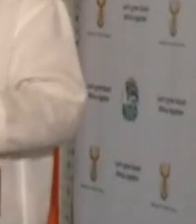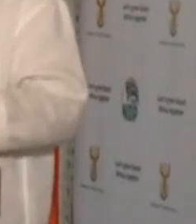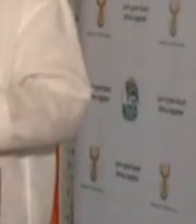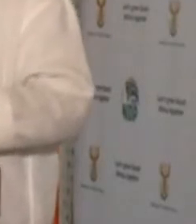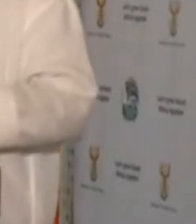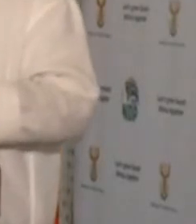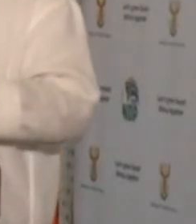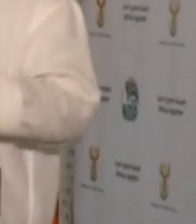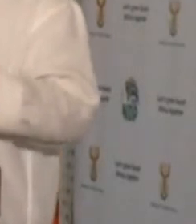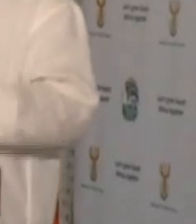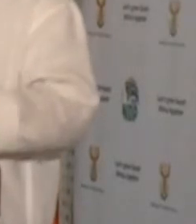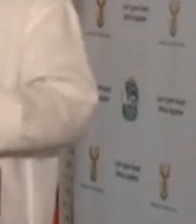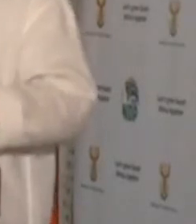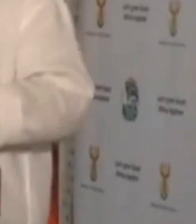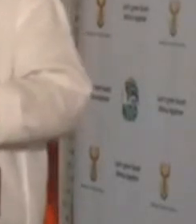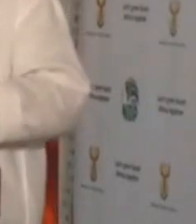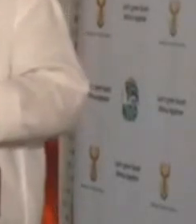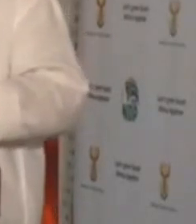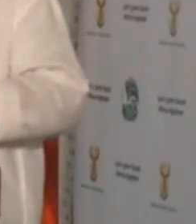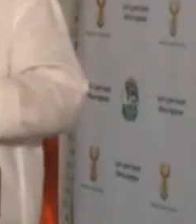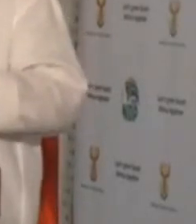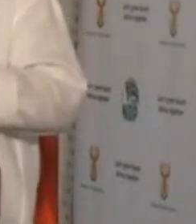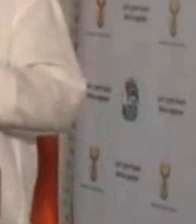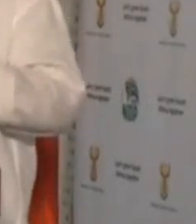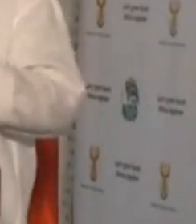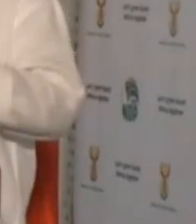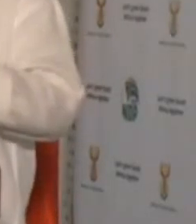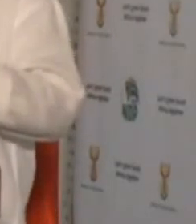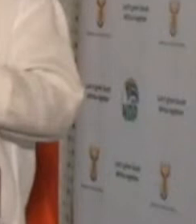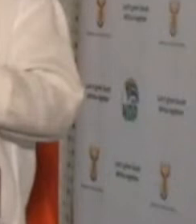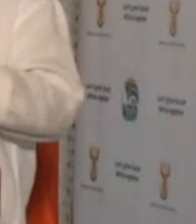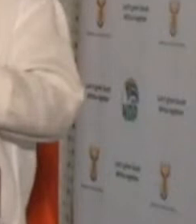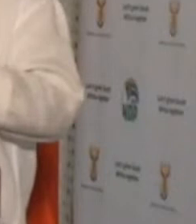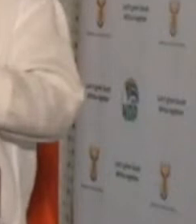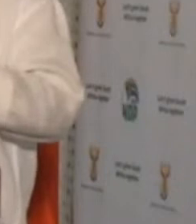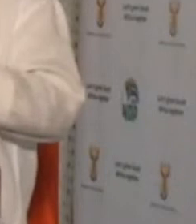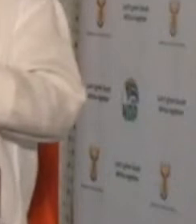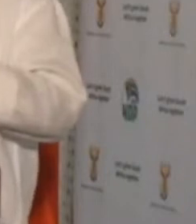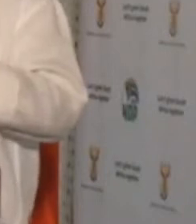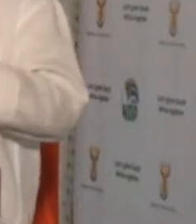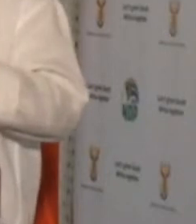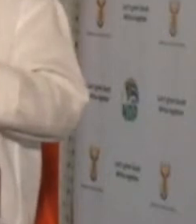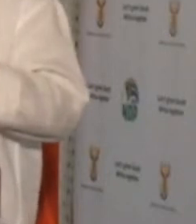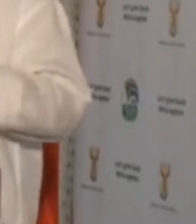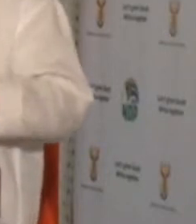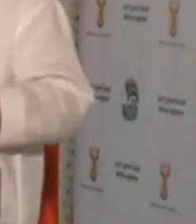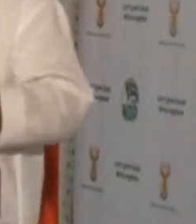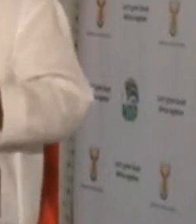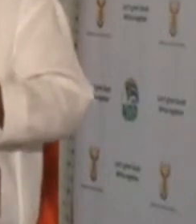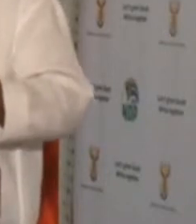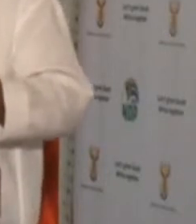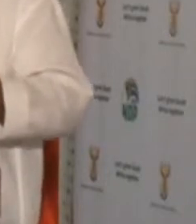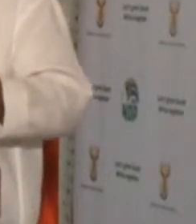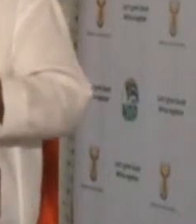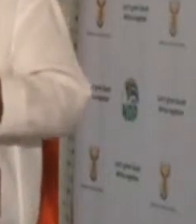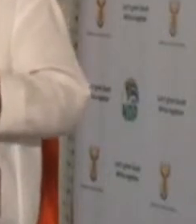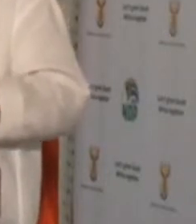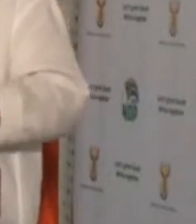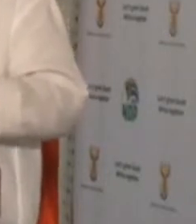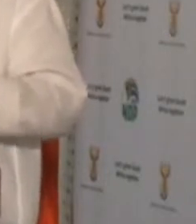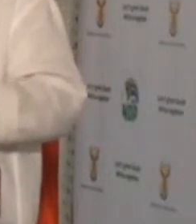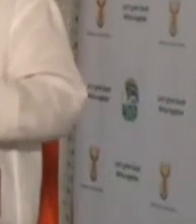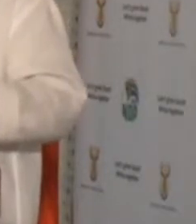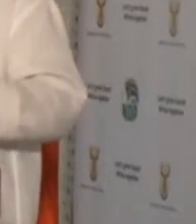period, reasonable period, and we then are going to get a response from them, and